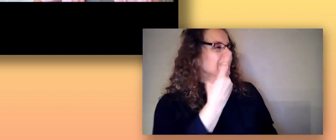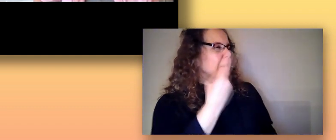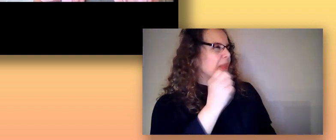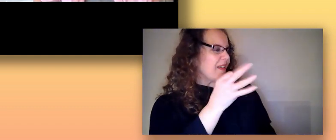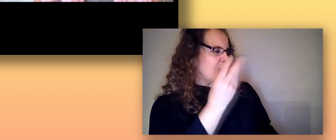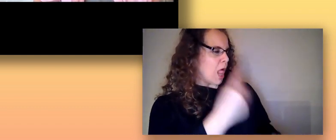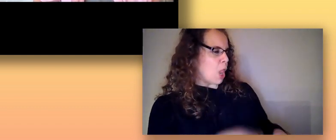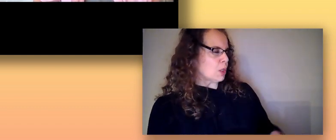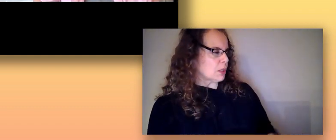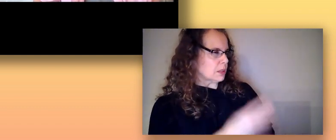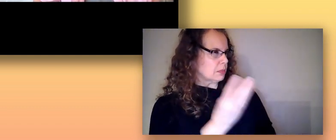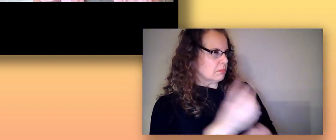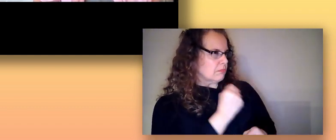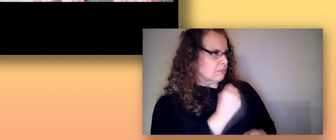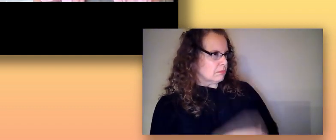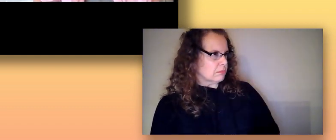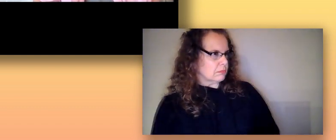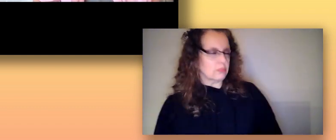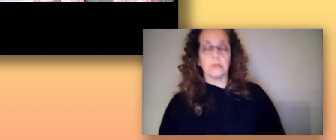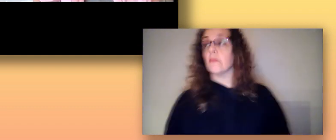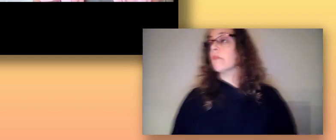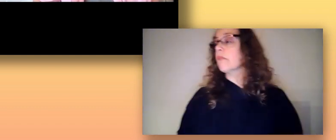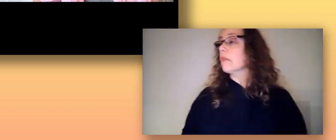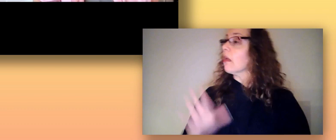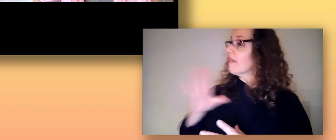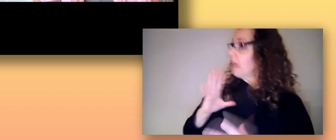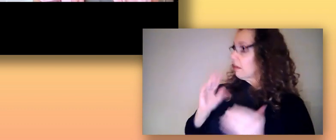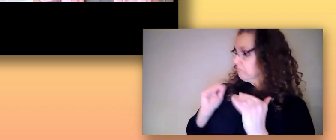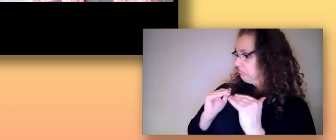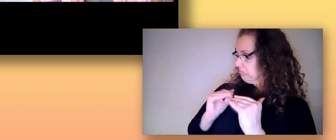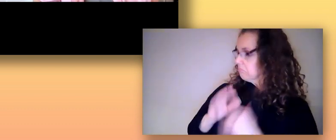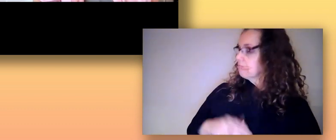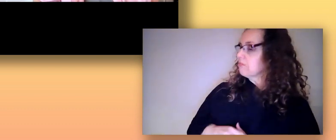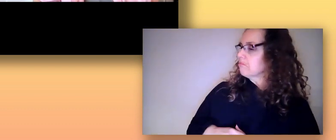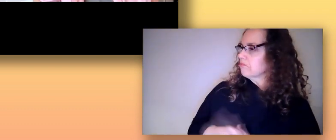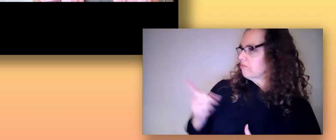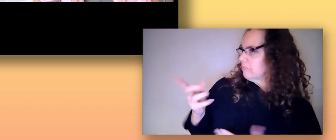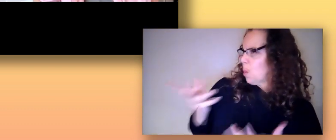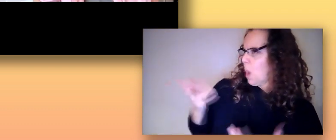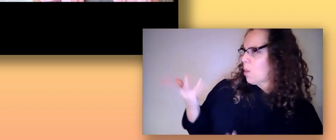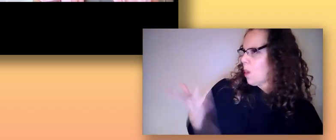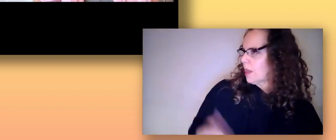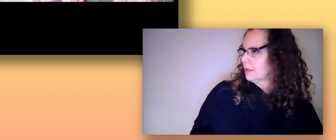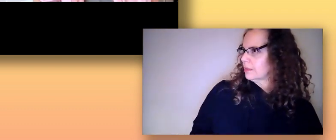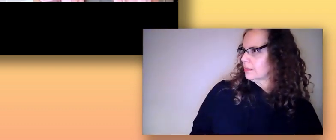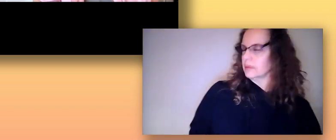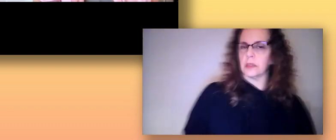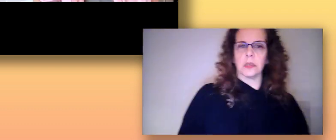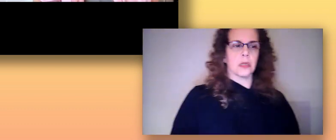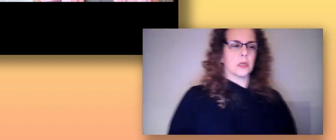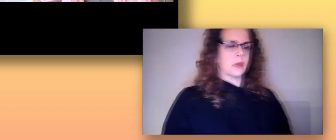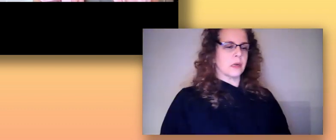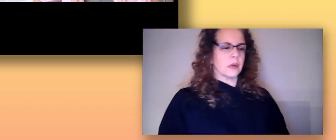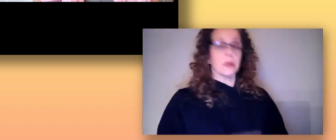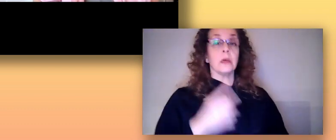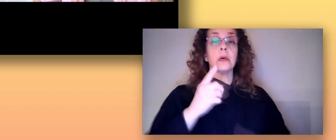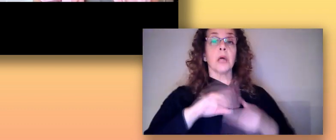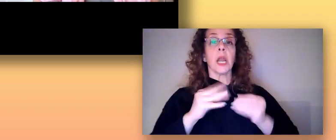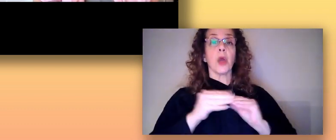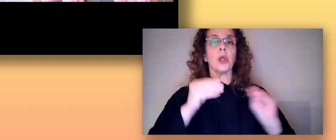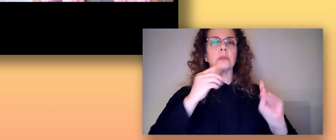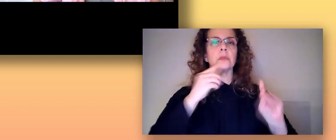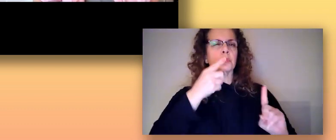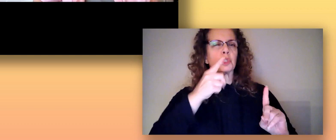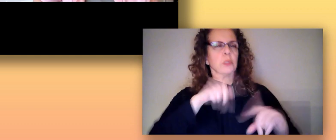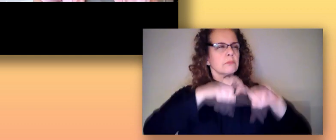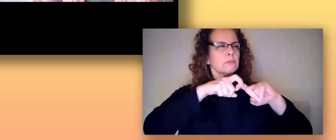bet too. Fair enough. What do you want? Gisela pauses for a moment to